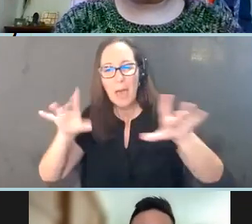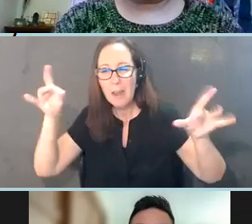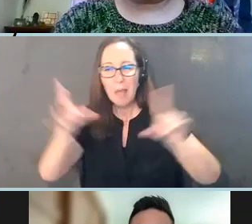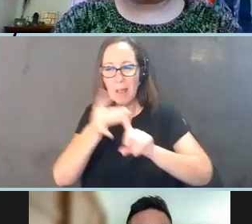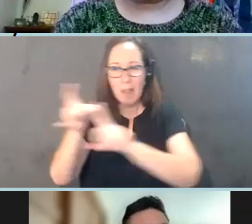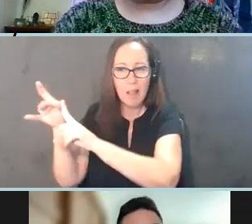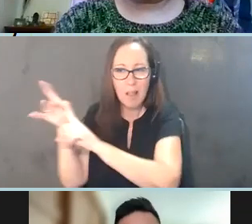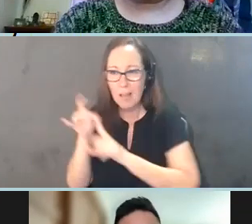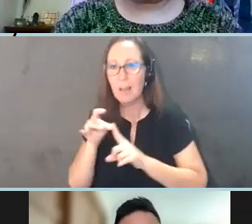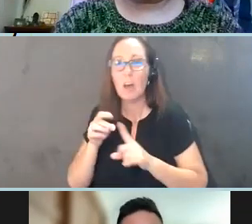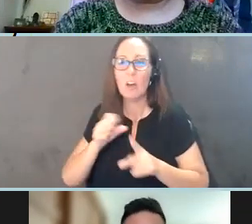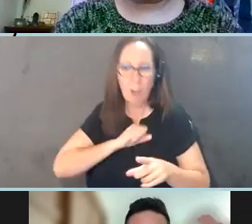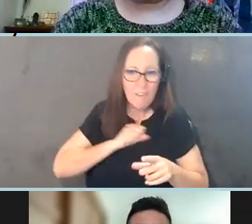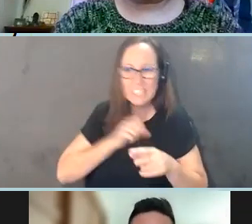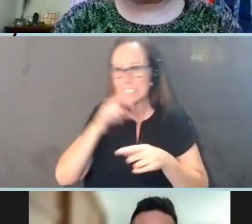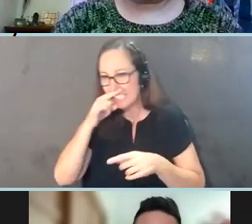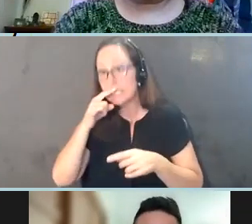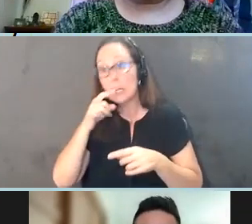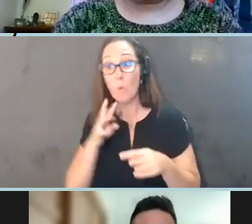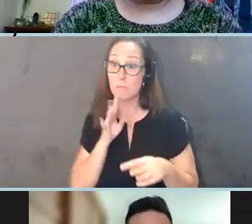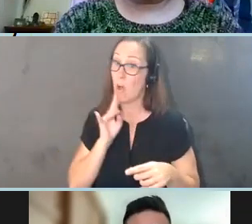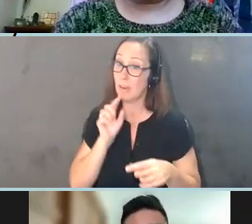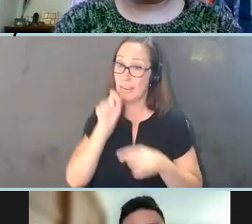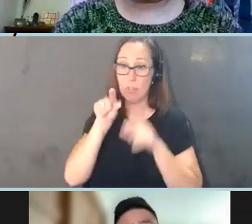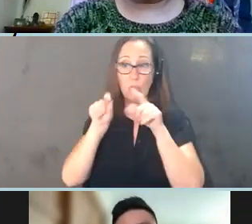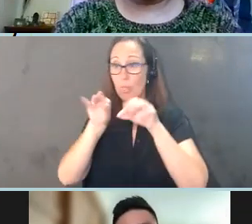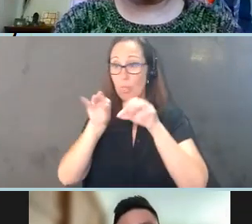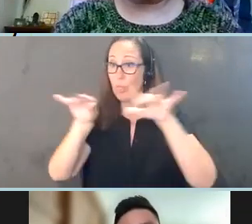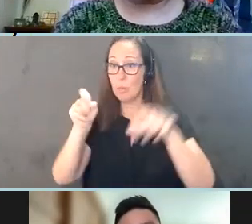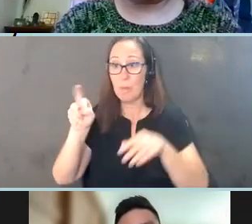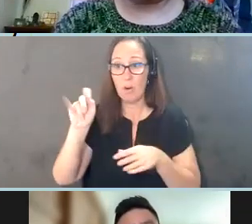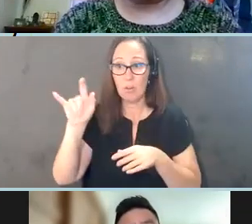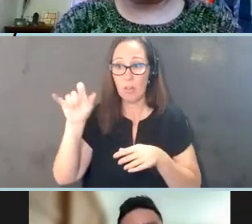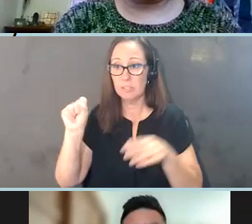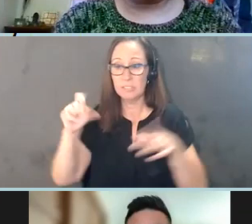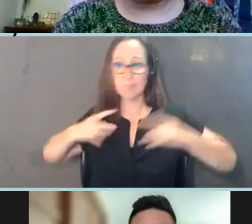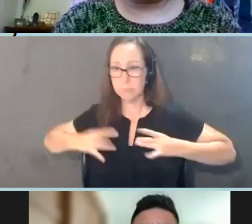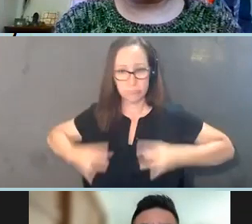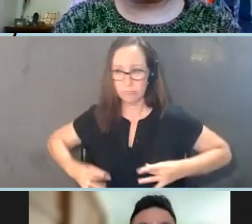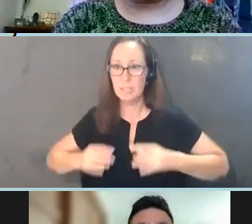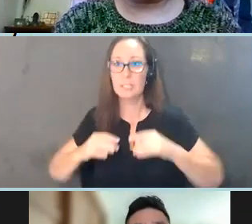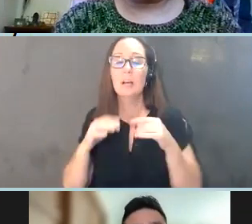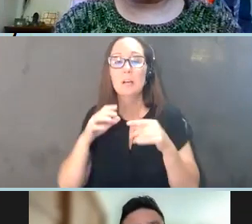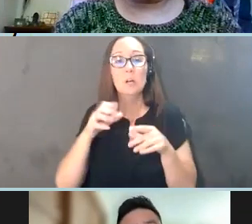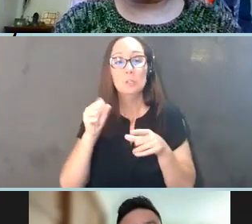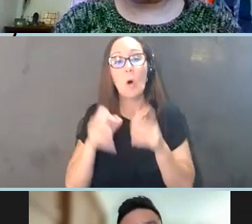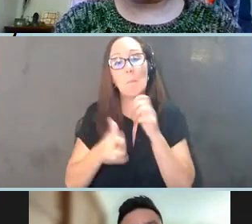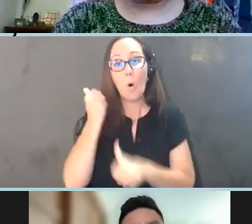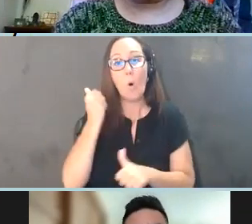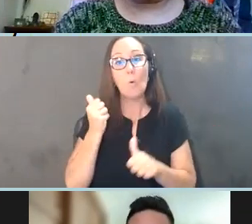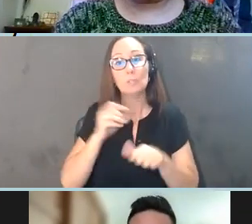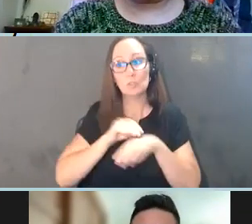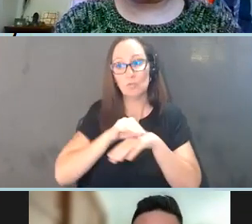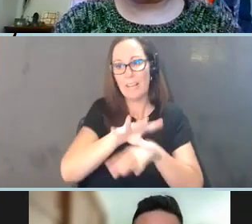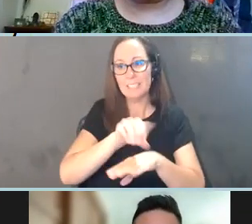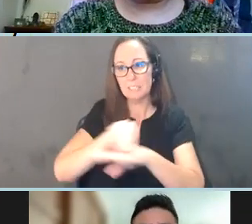you're talking to someone, you don't even know it, and that can carry the virus and spread to you. Most transmission is thought to be in folks who